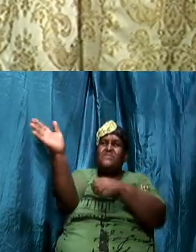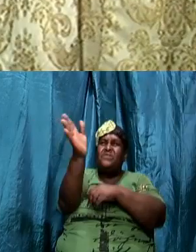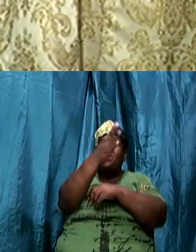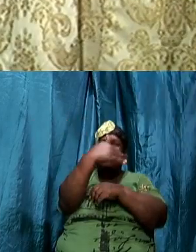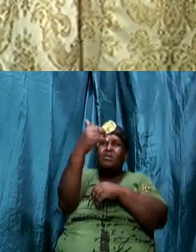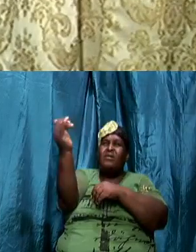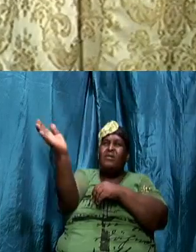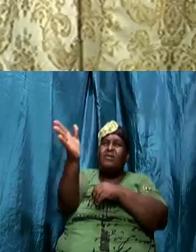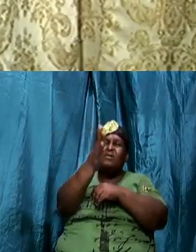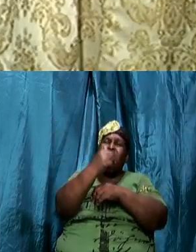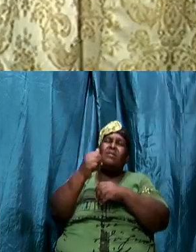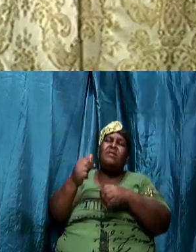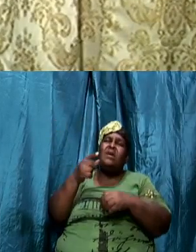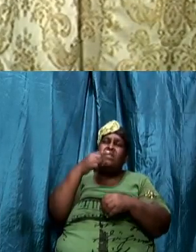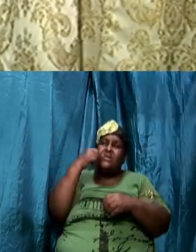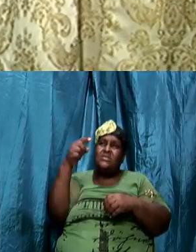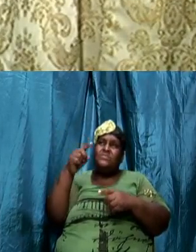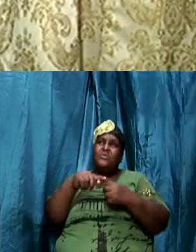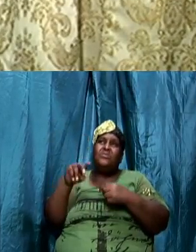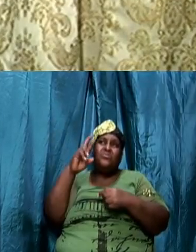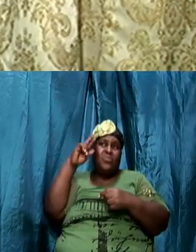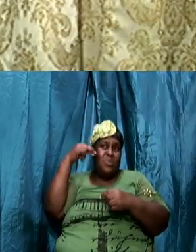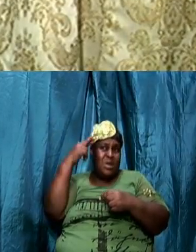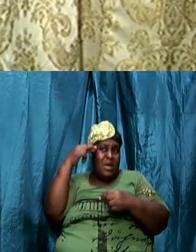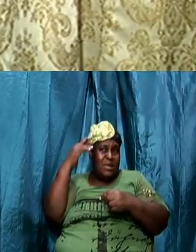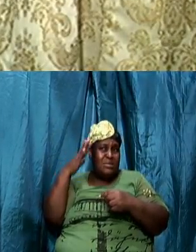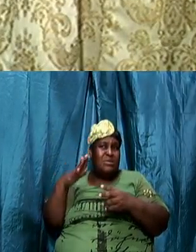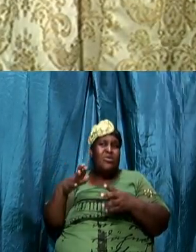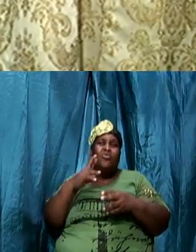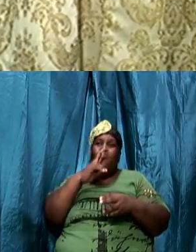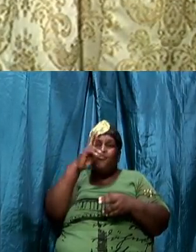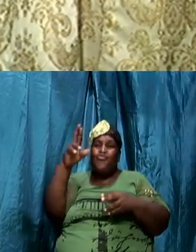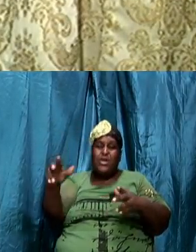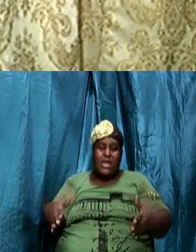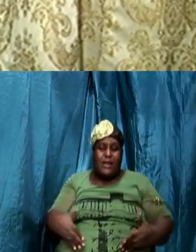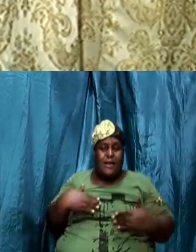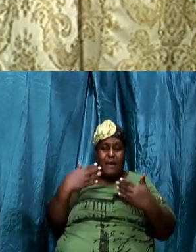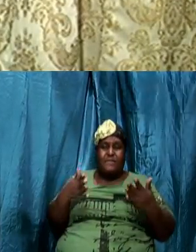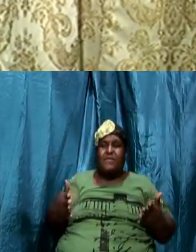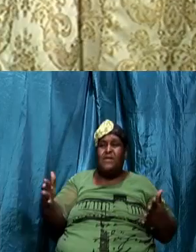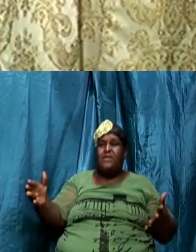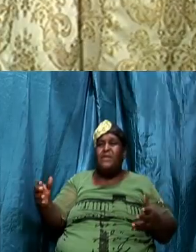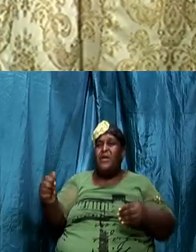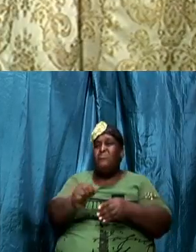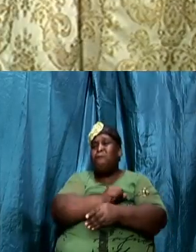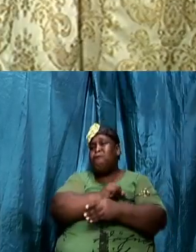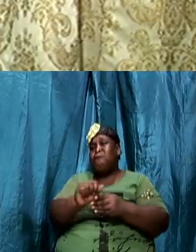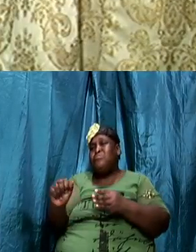to reality and real life things. They are practical.